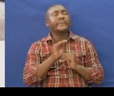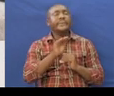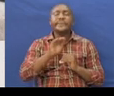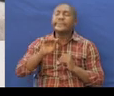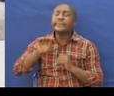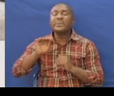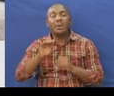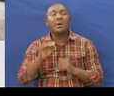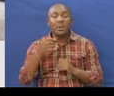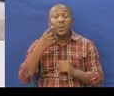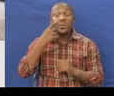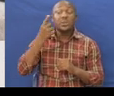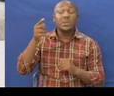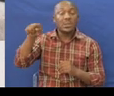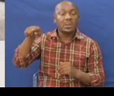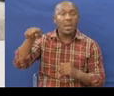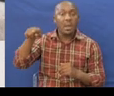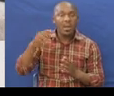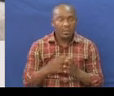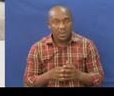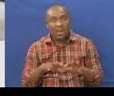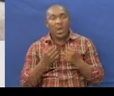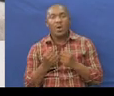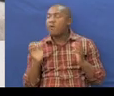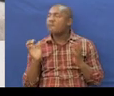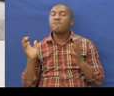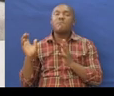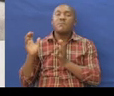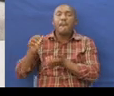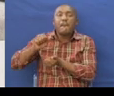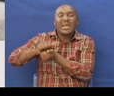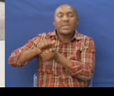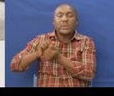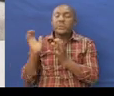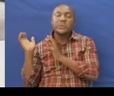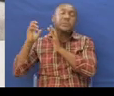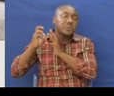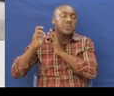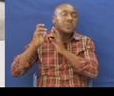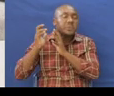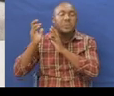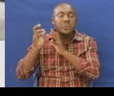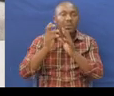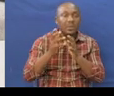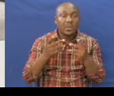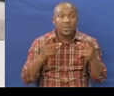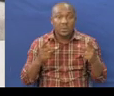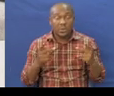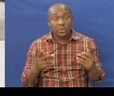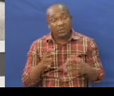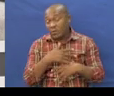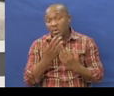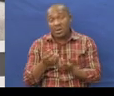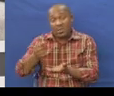particular place. You needed to gather some gadgets or some materials to go with. So if you don't have maybe the